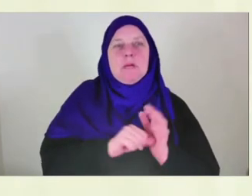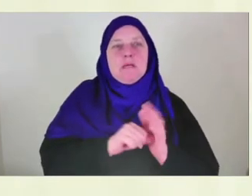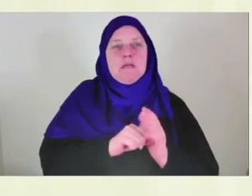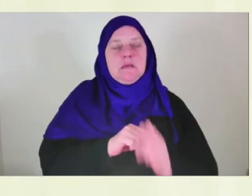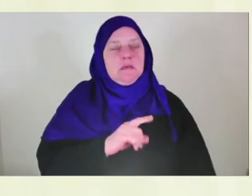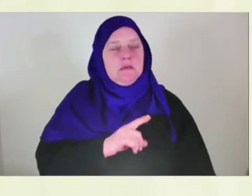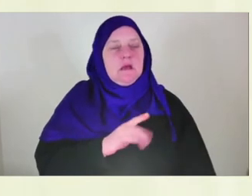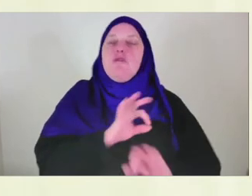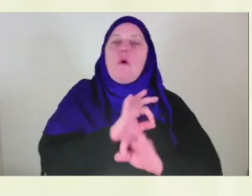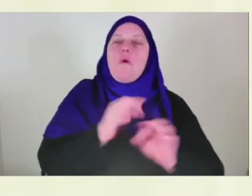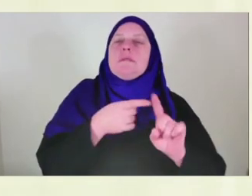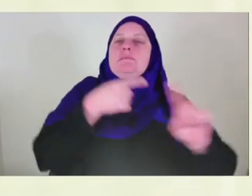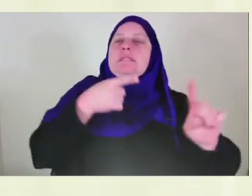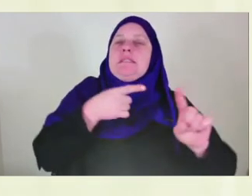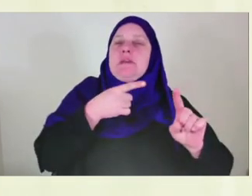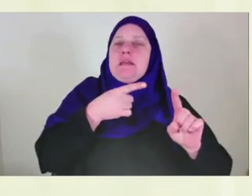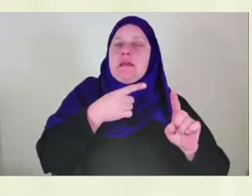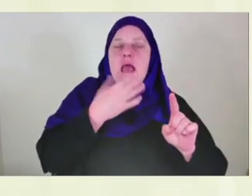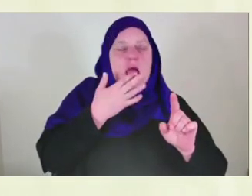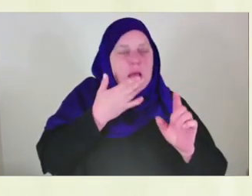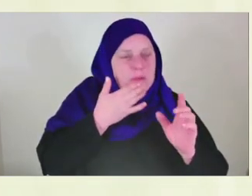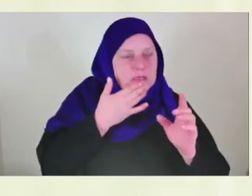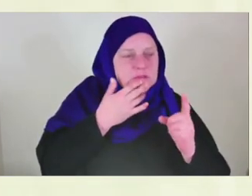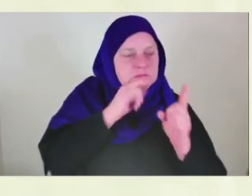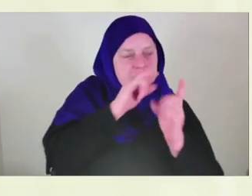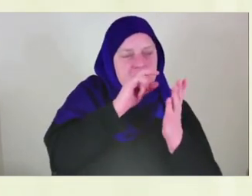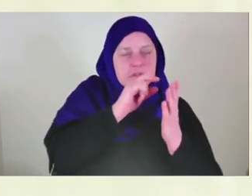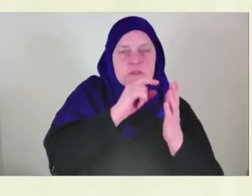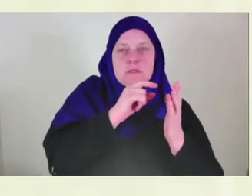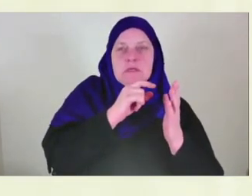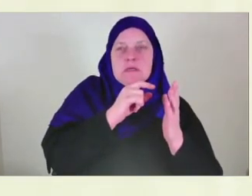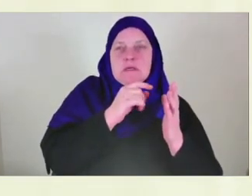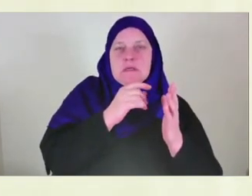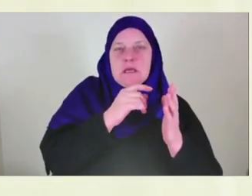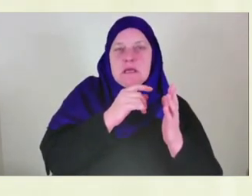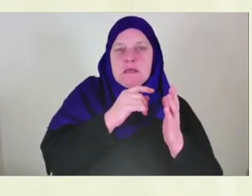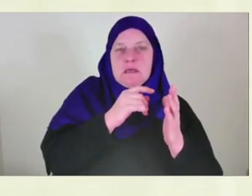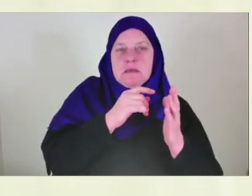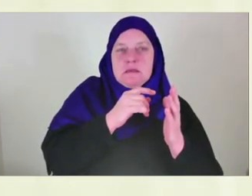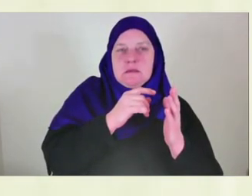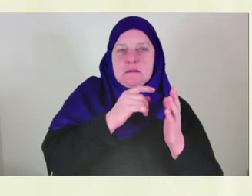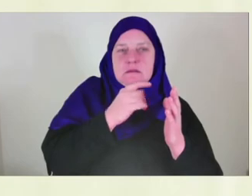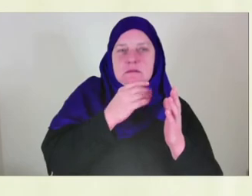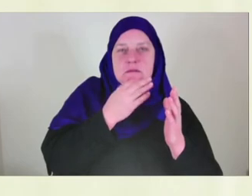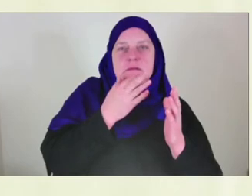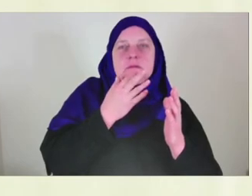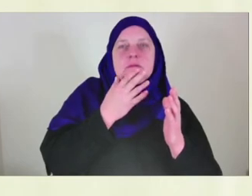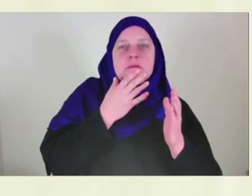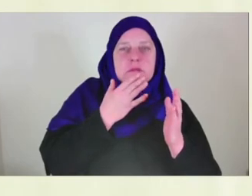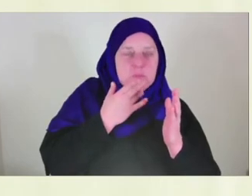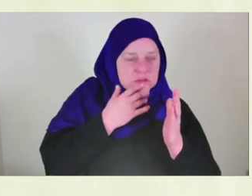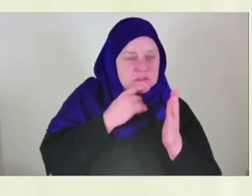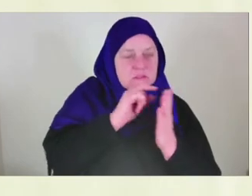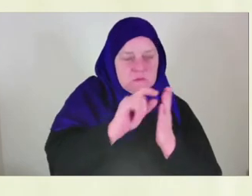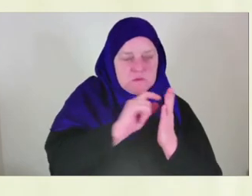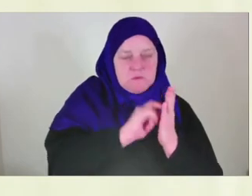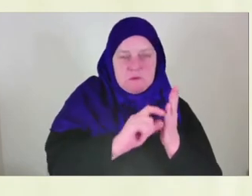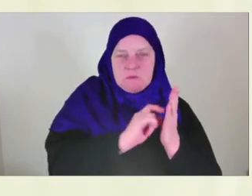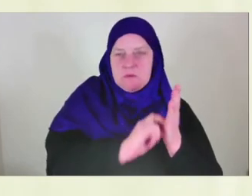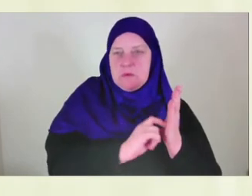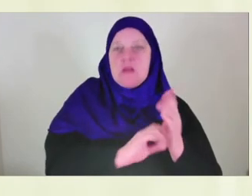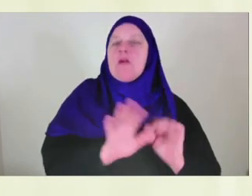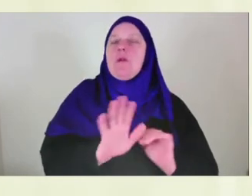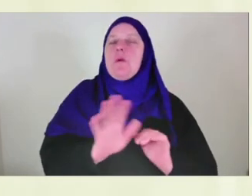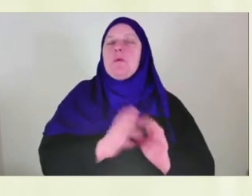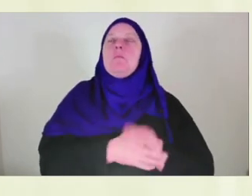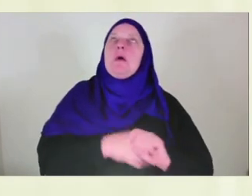what it's actually used for, it's used for strengthening your religion. Mm-hmm. Okay, in terms of